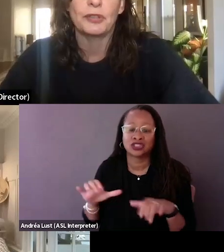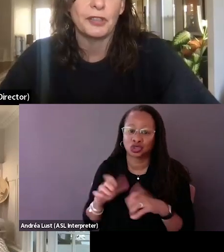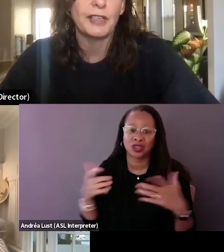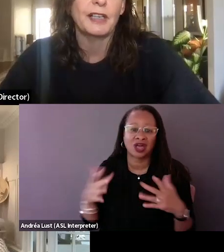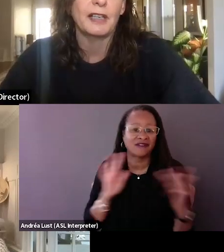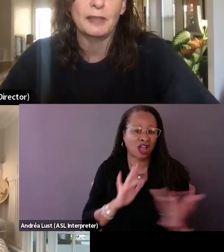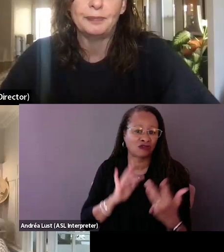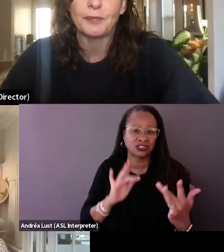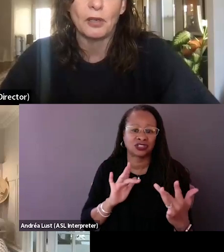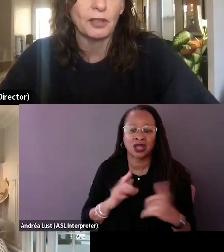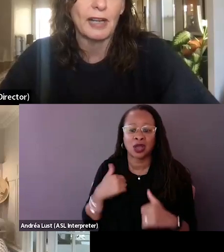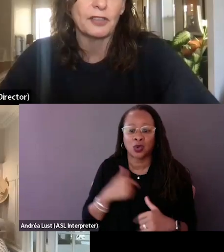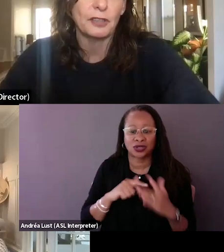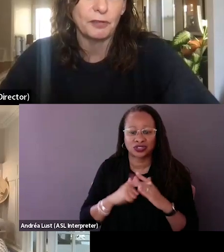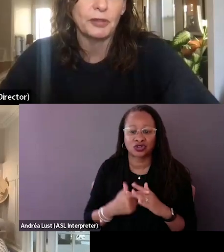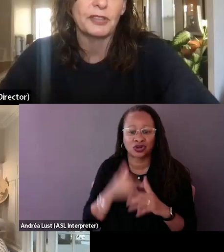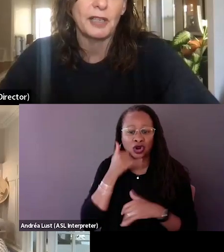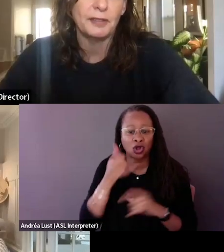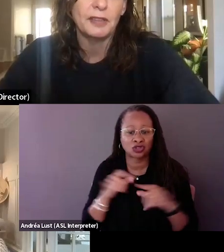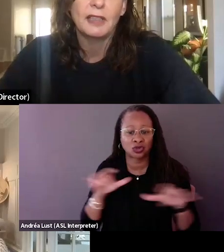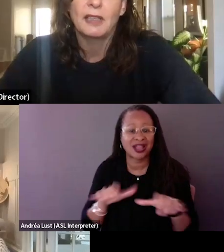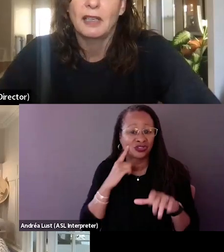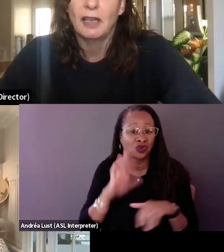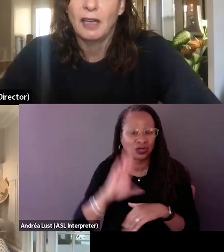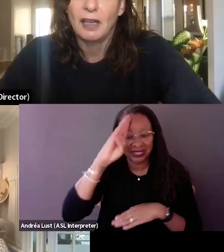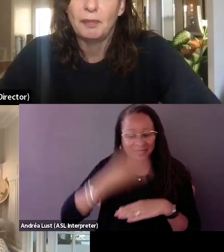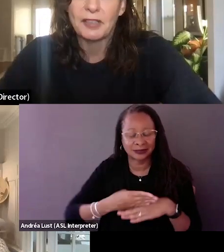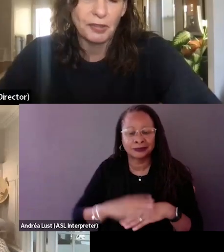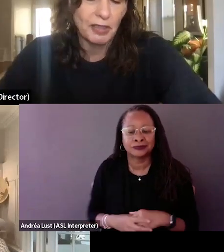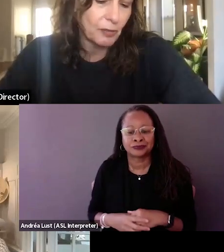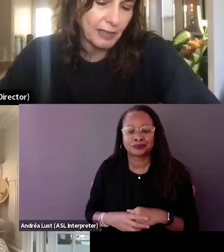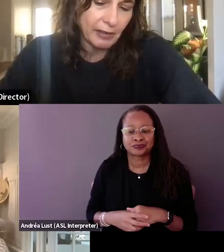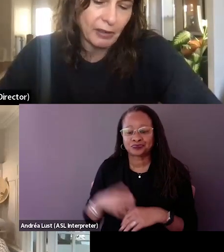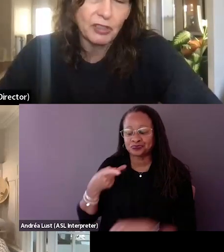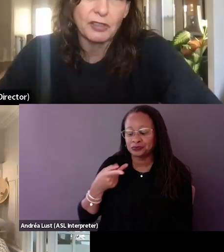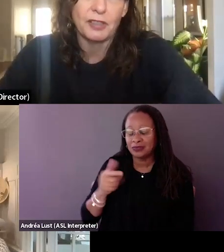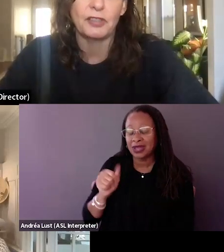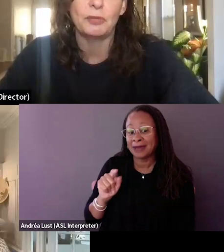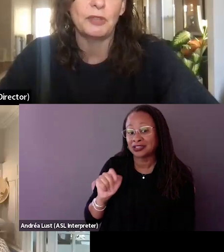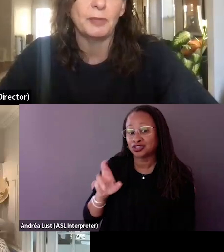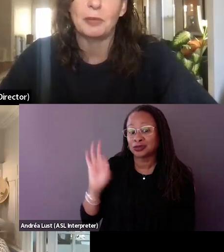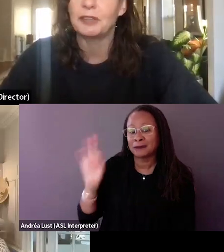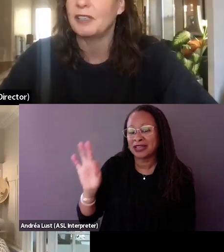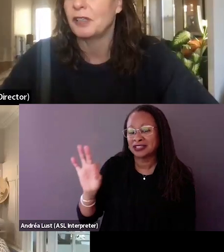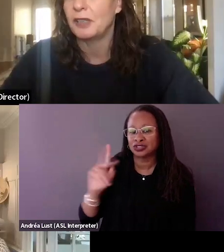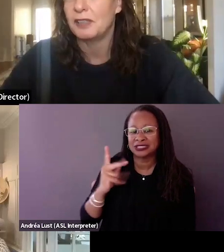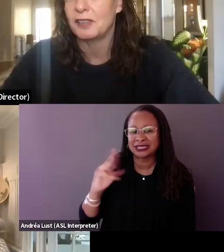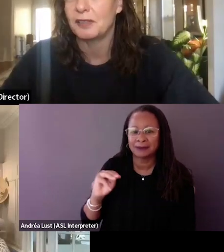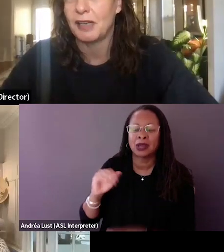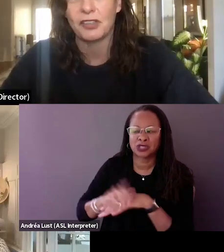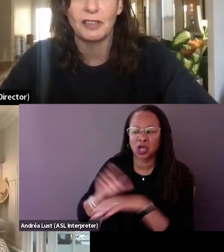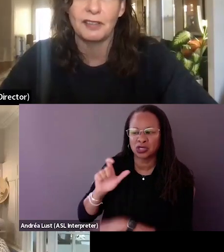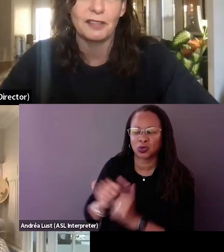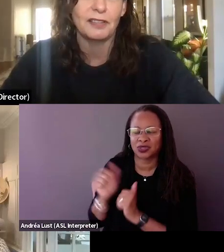outreach. We're starting a call to action for her son. Pastor Kim right now, I was just on a Zoom with him a couple of days ago.